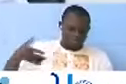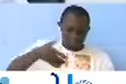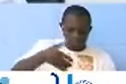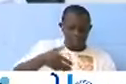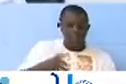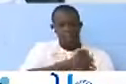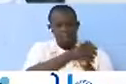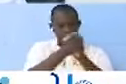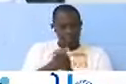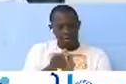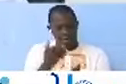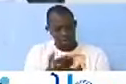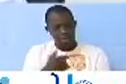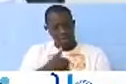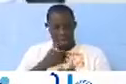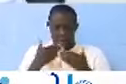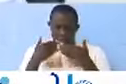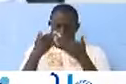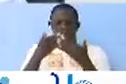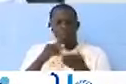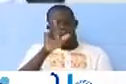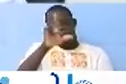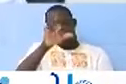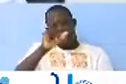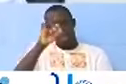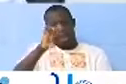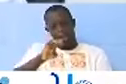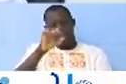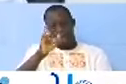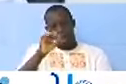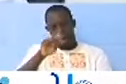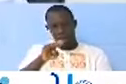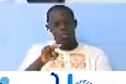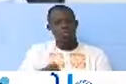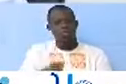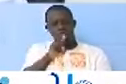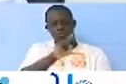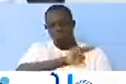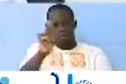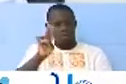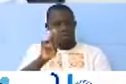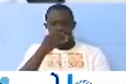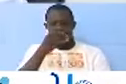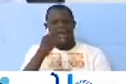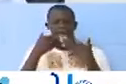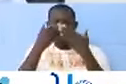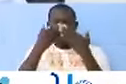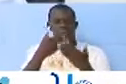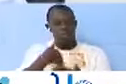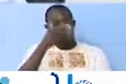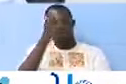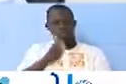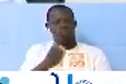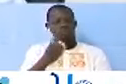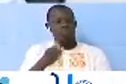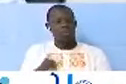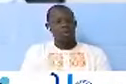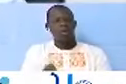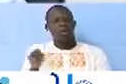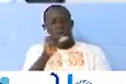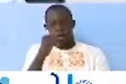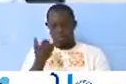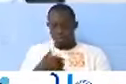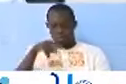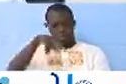I said to him, Lamin, you are not truthful to me. The others